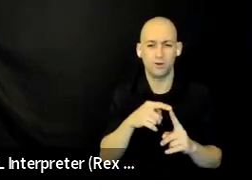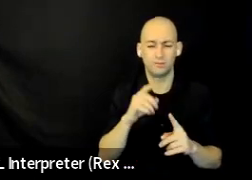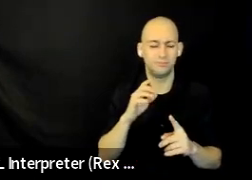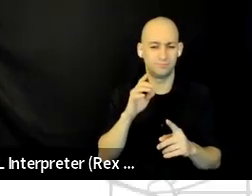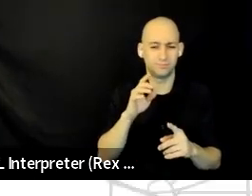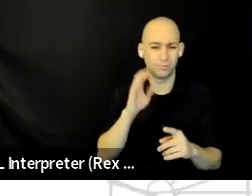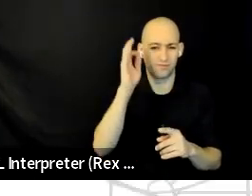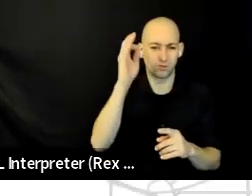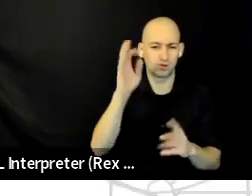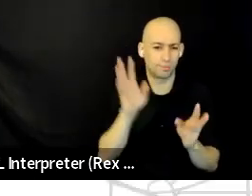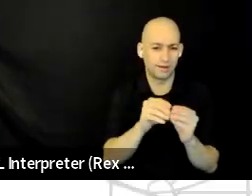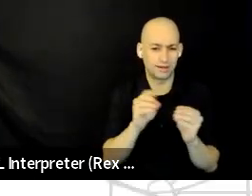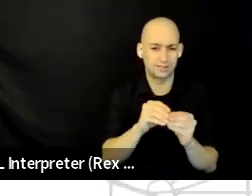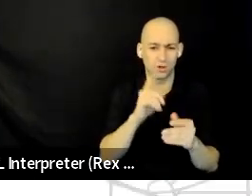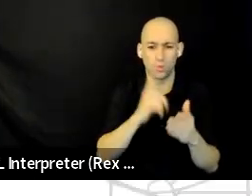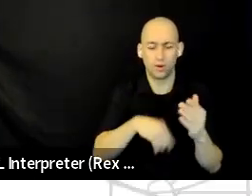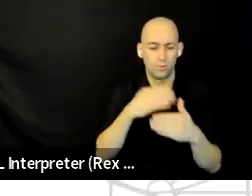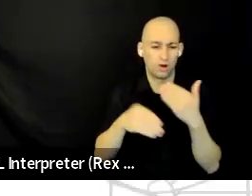slide.